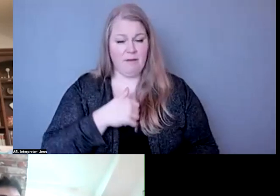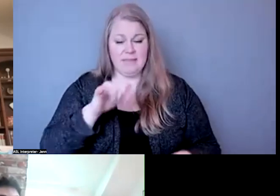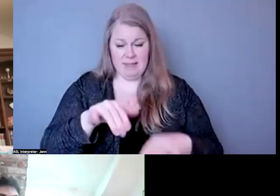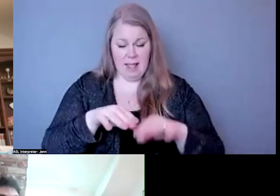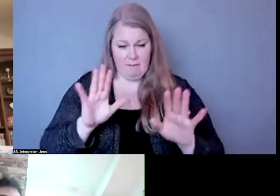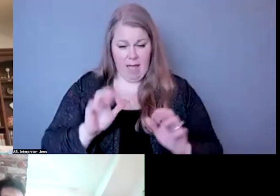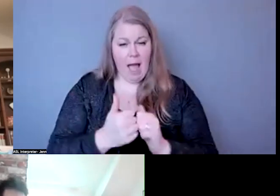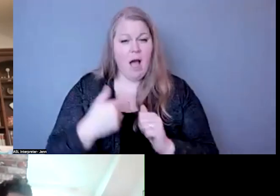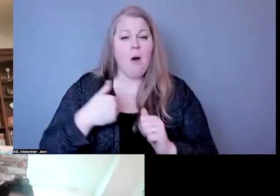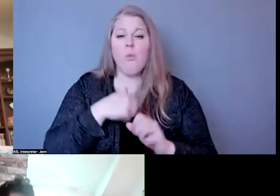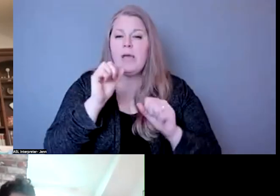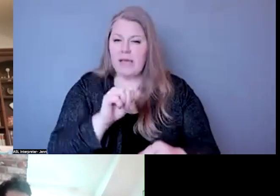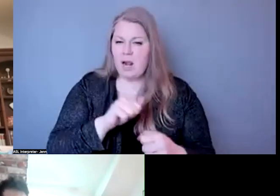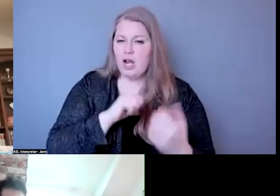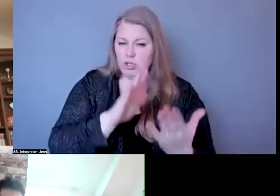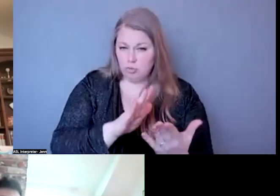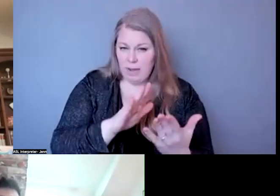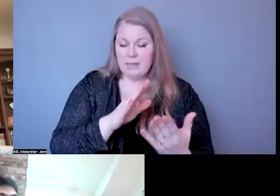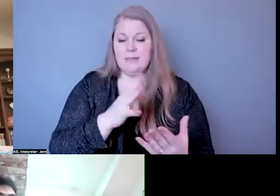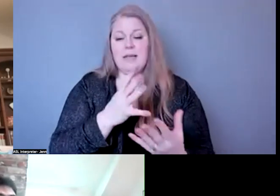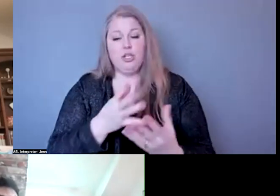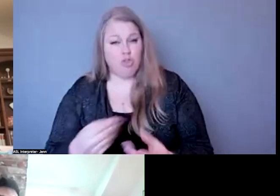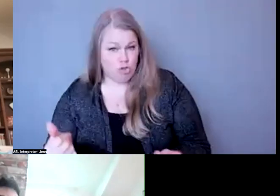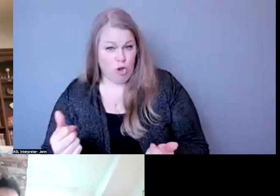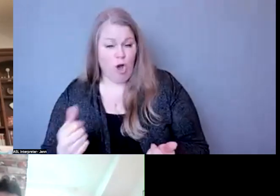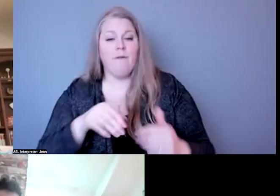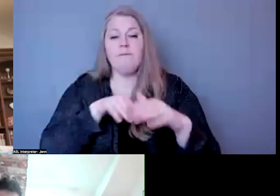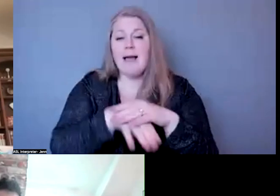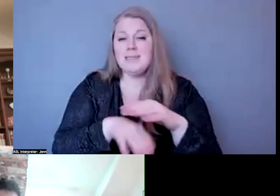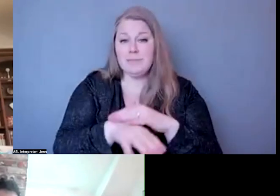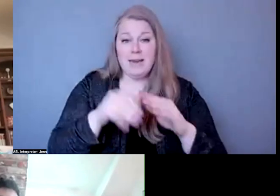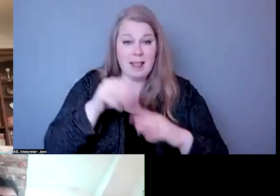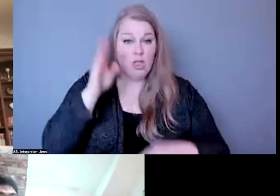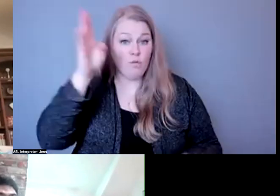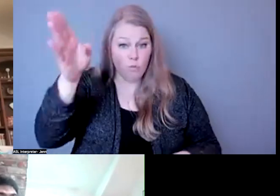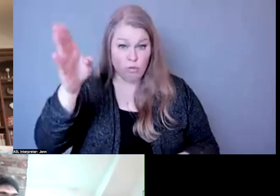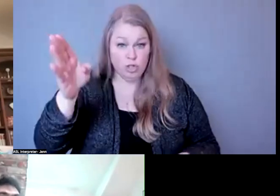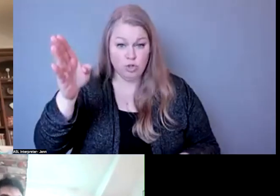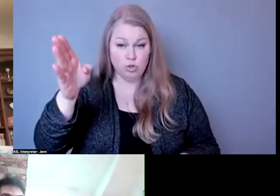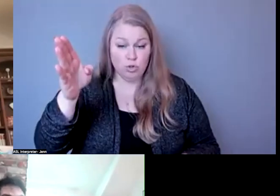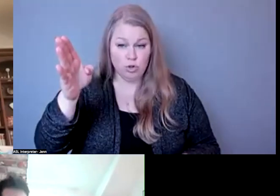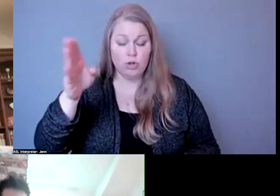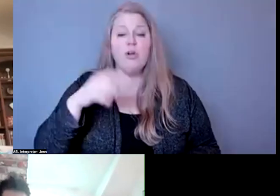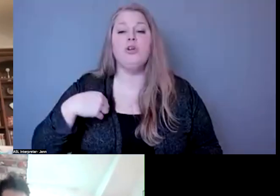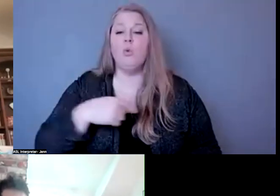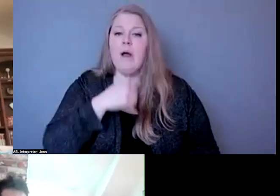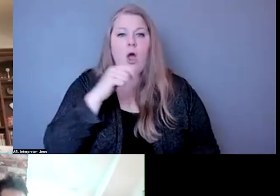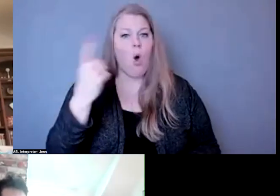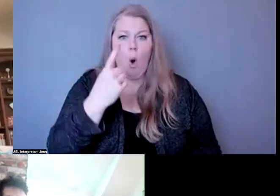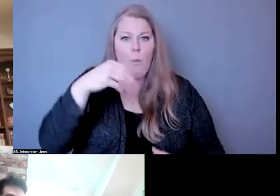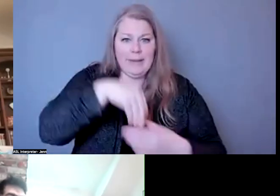we can really address for and solve for accessibility in the future, such that we're not always in